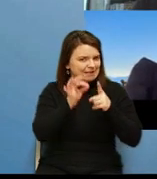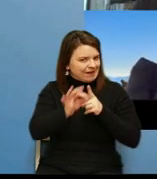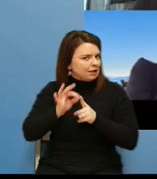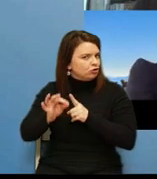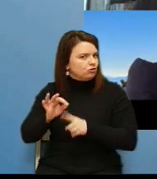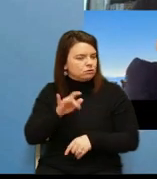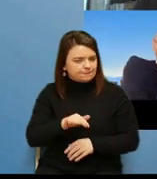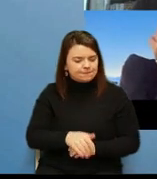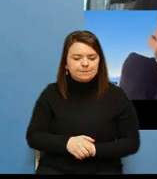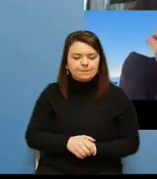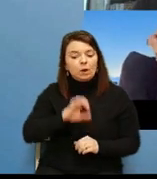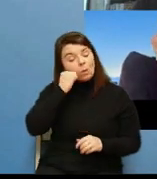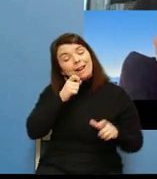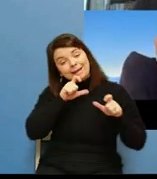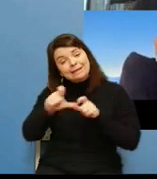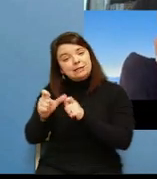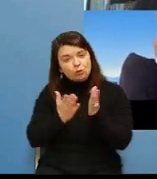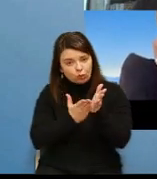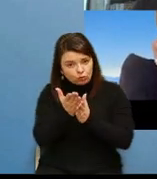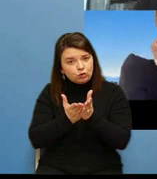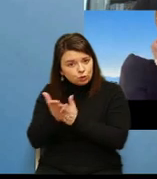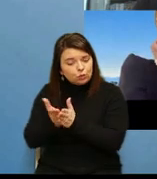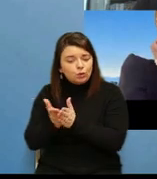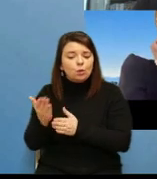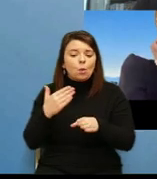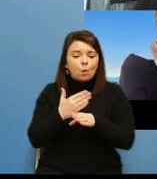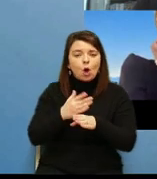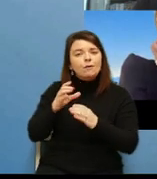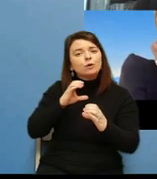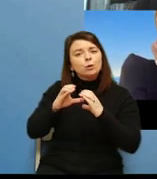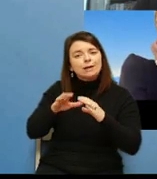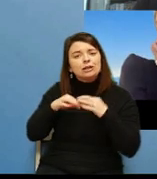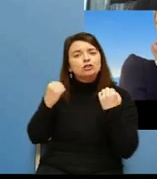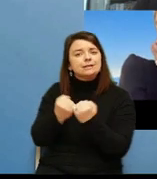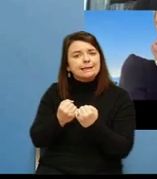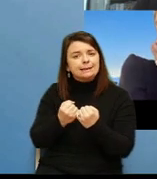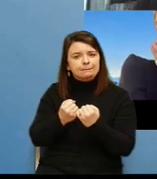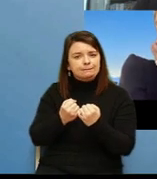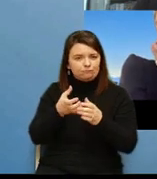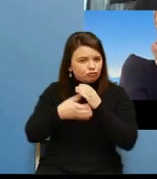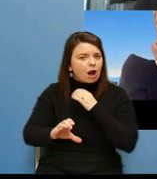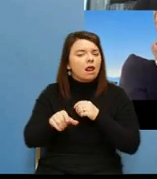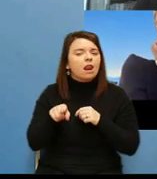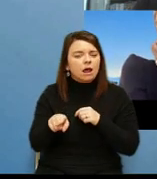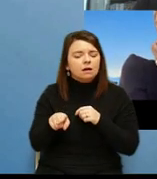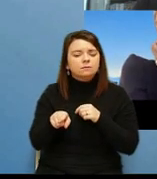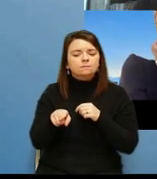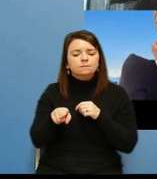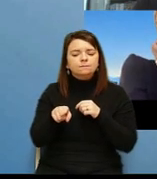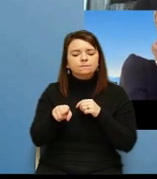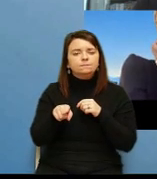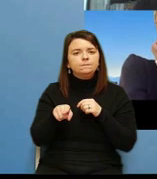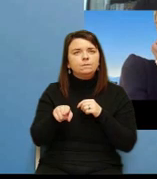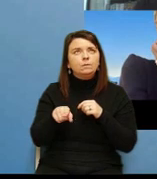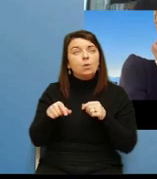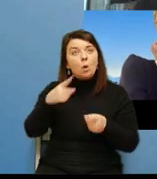are including. We've continued to go through and work with them, communication in the Teams channel. And the final element to kind